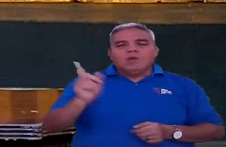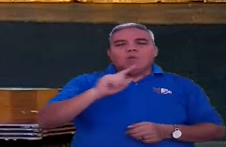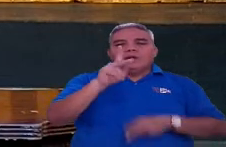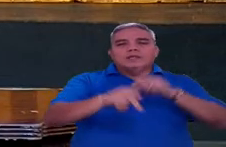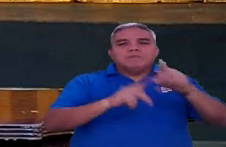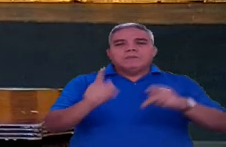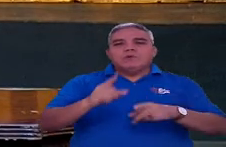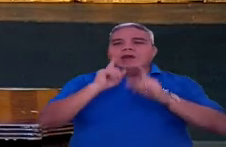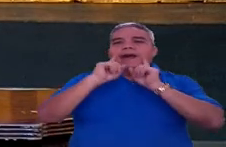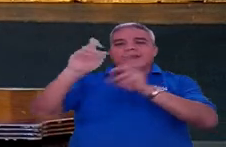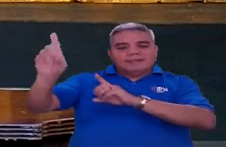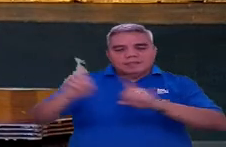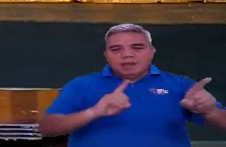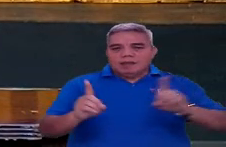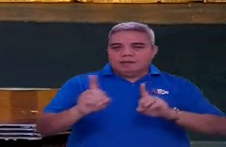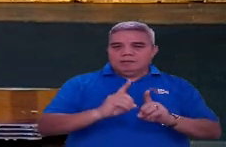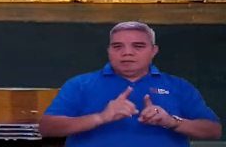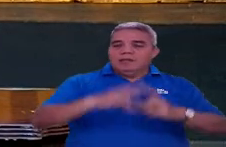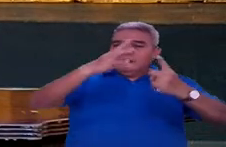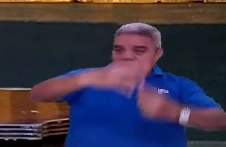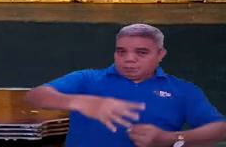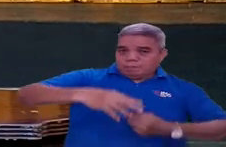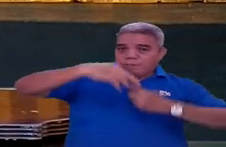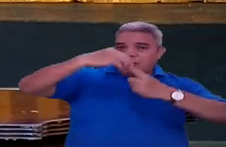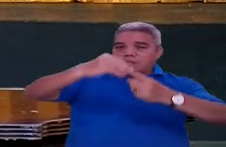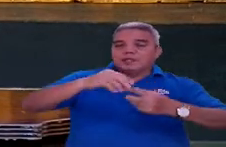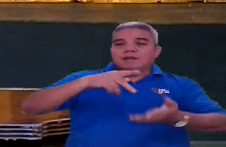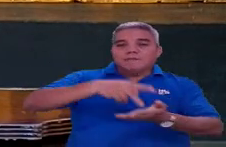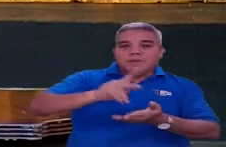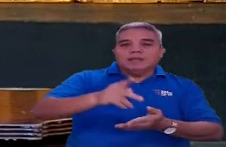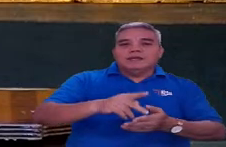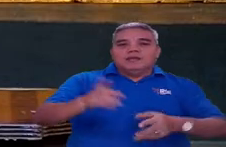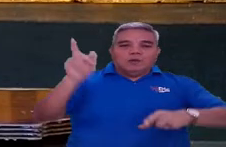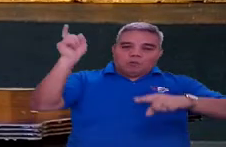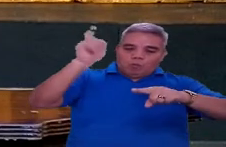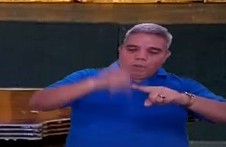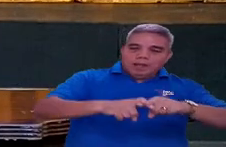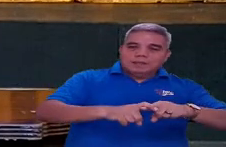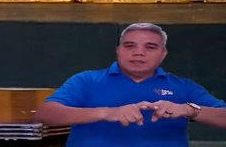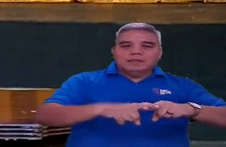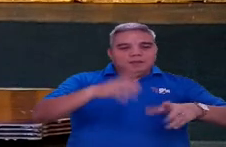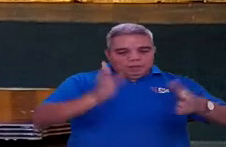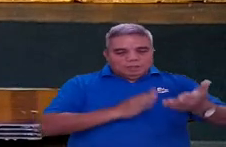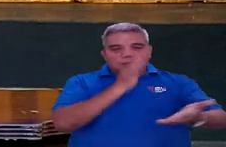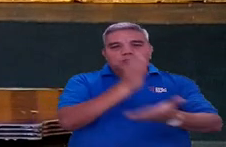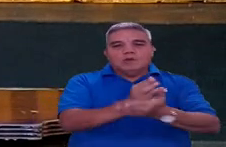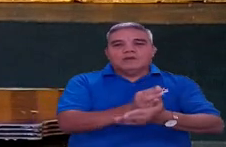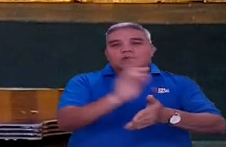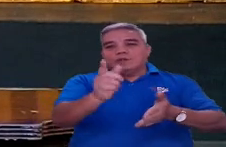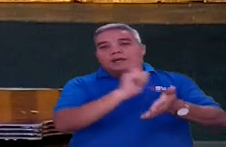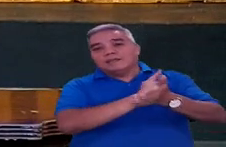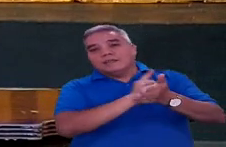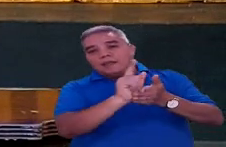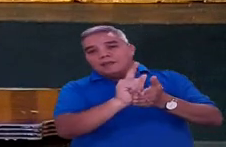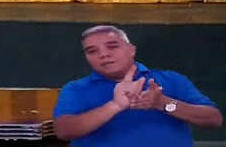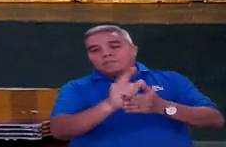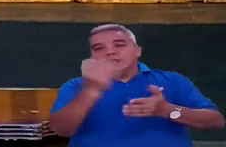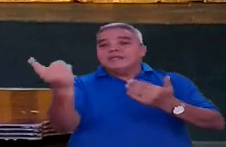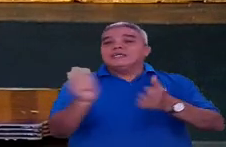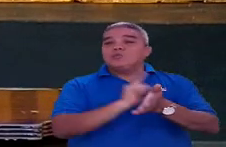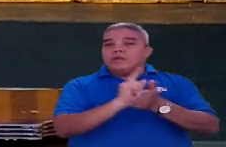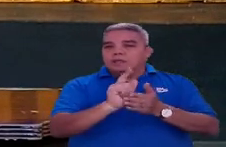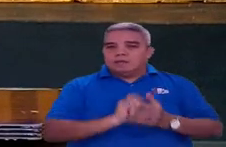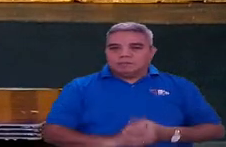do people have that special date or red, you know, marked date this